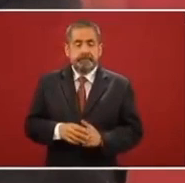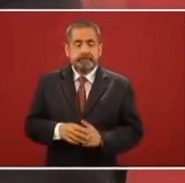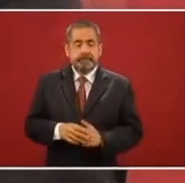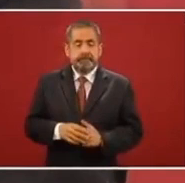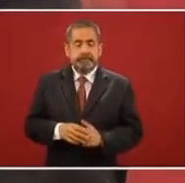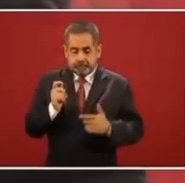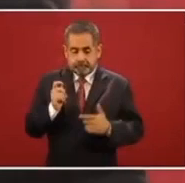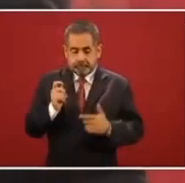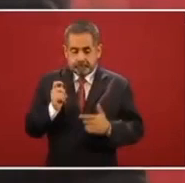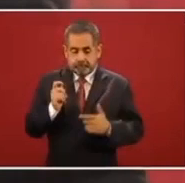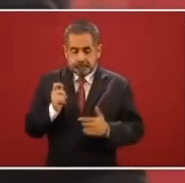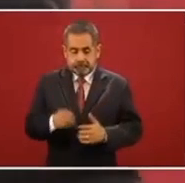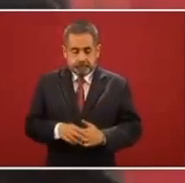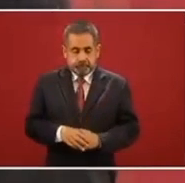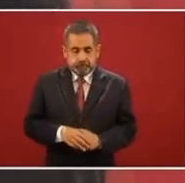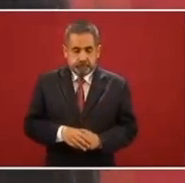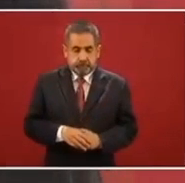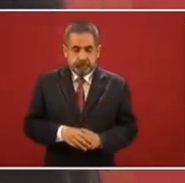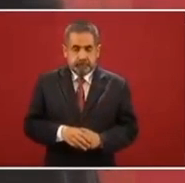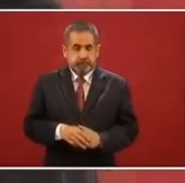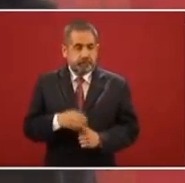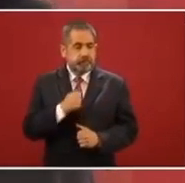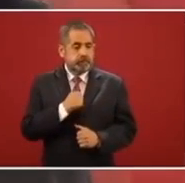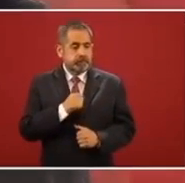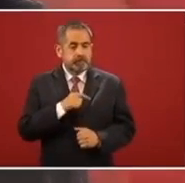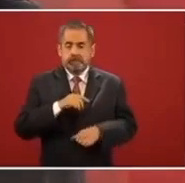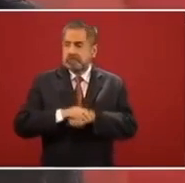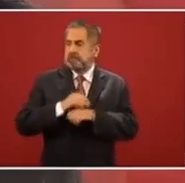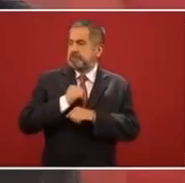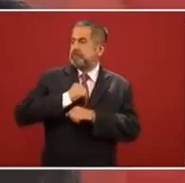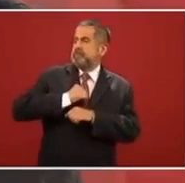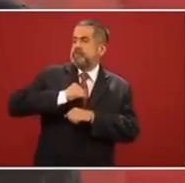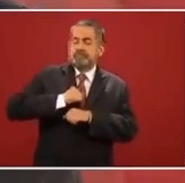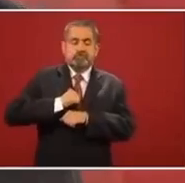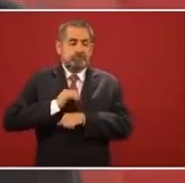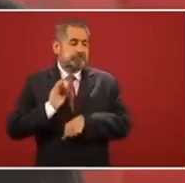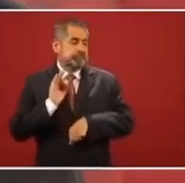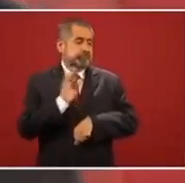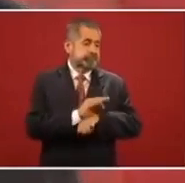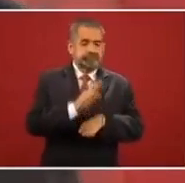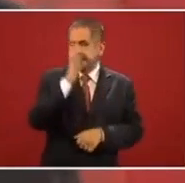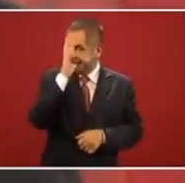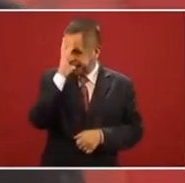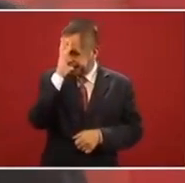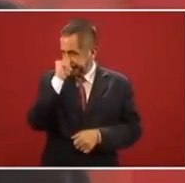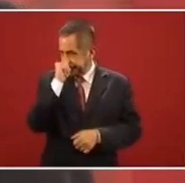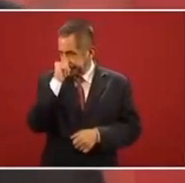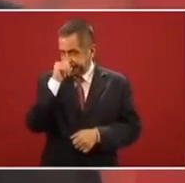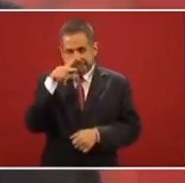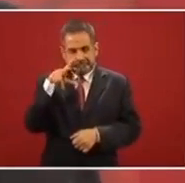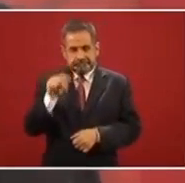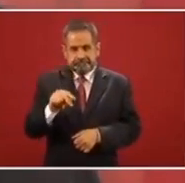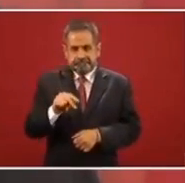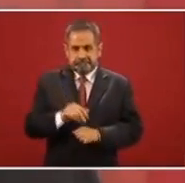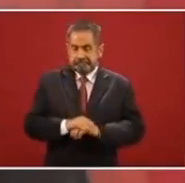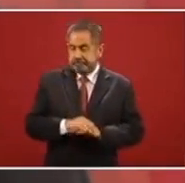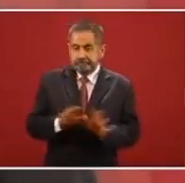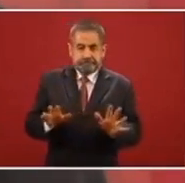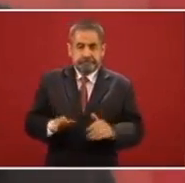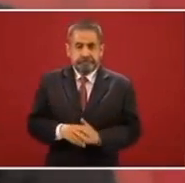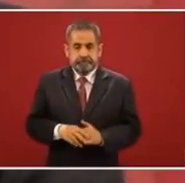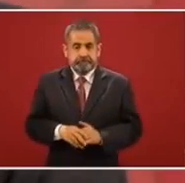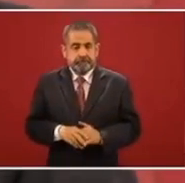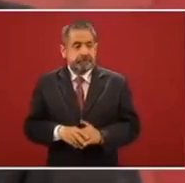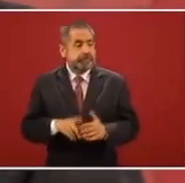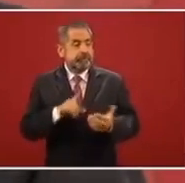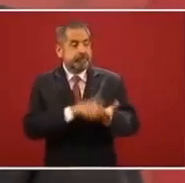is the treasury, influencia que valga. and there is no influence that is valid, Hay